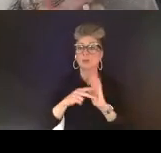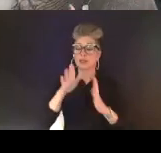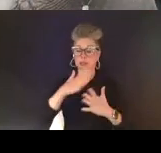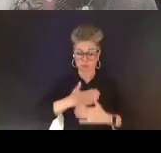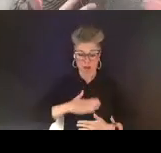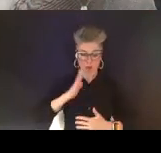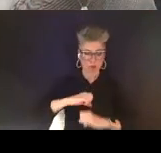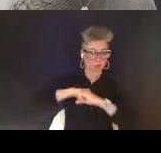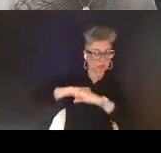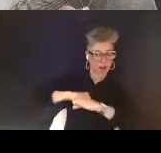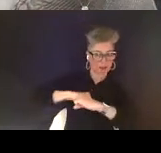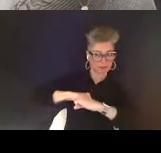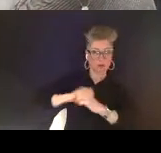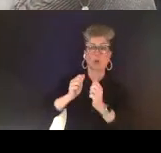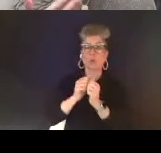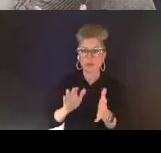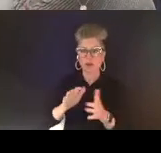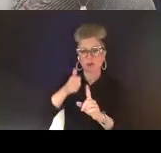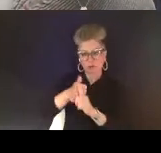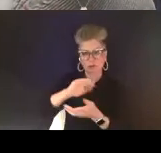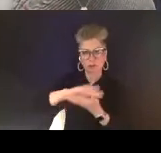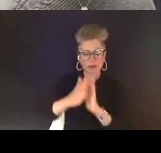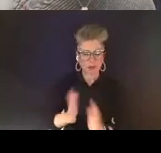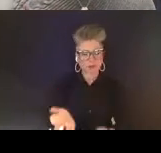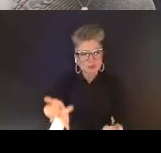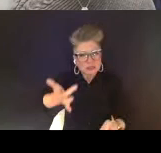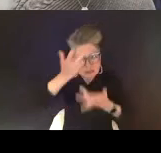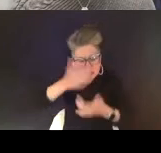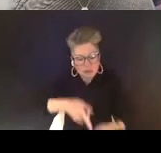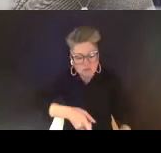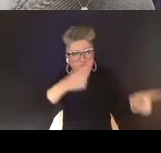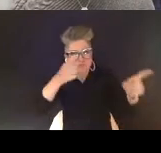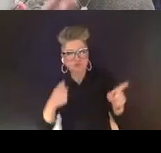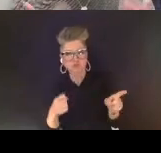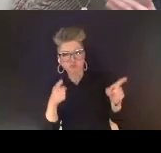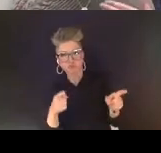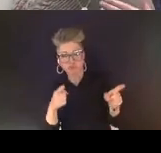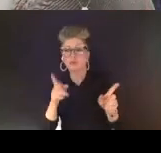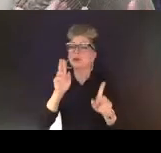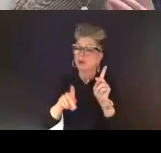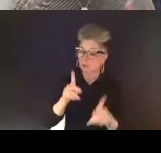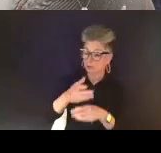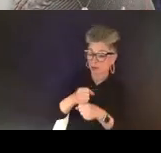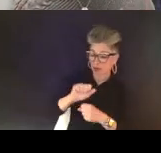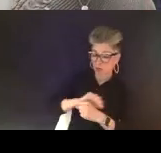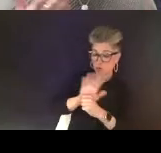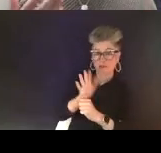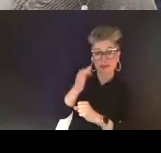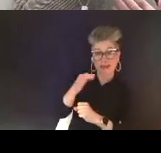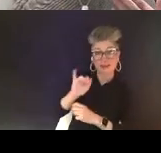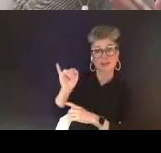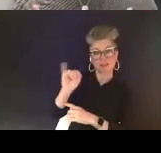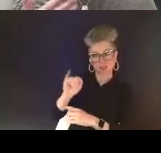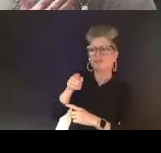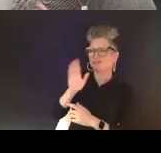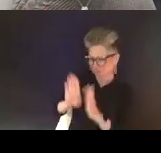that response without getting sick, essentially. So when people do get the COVID-19 infection, they too will develop antibodies, and your body